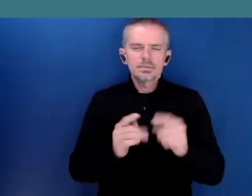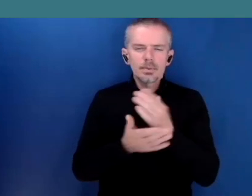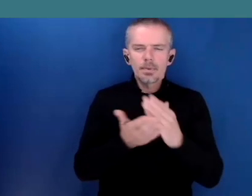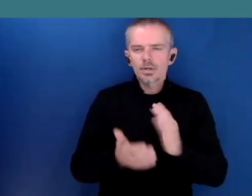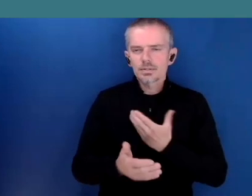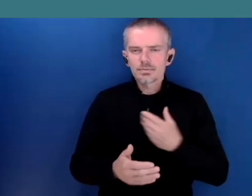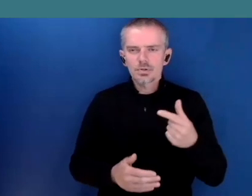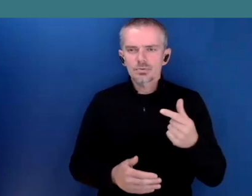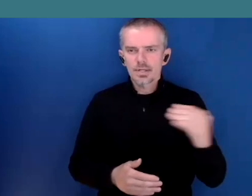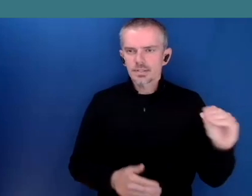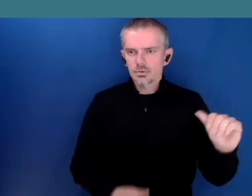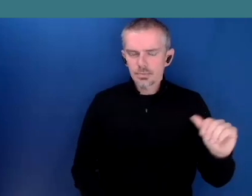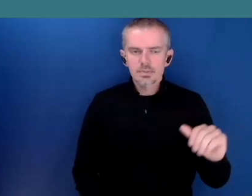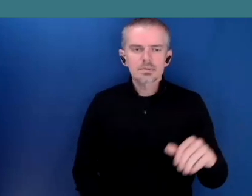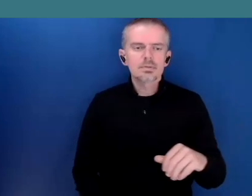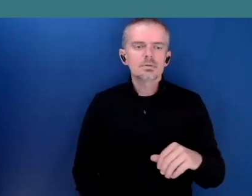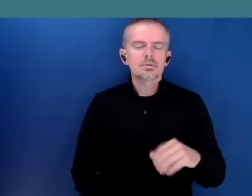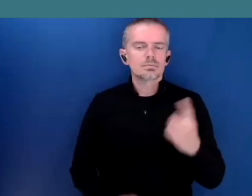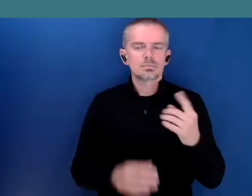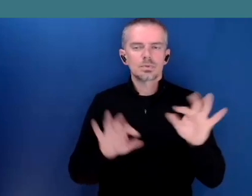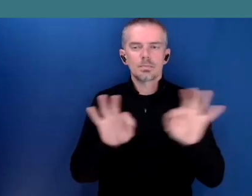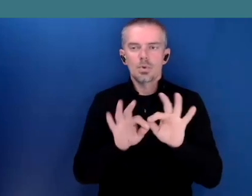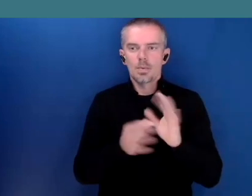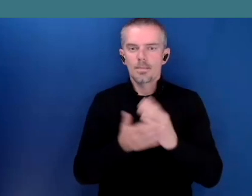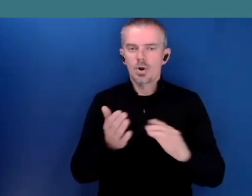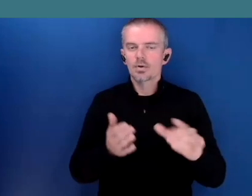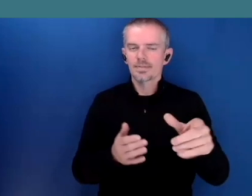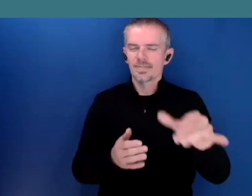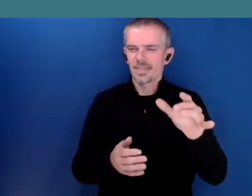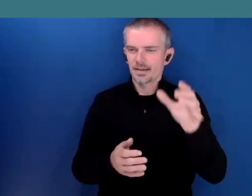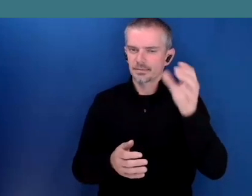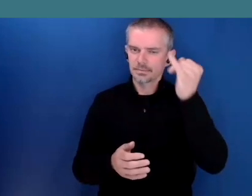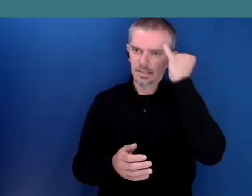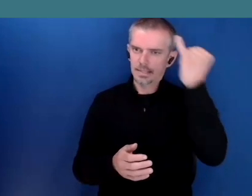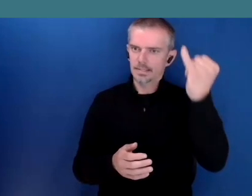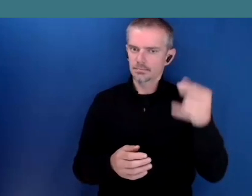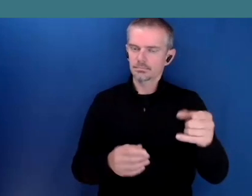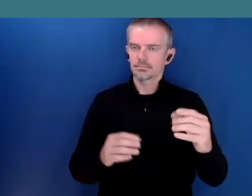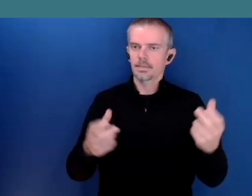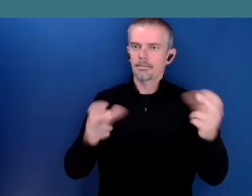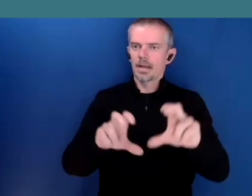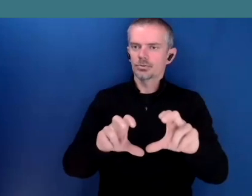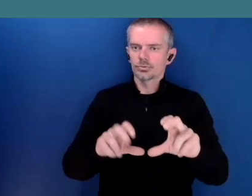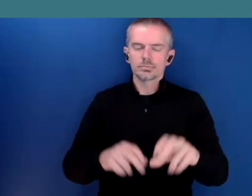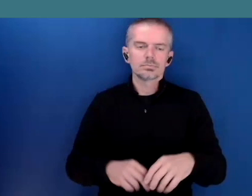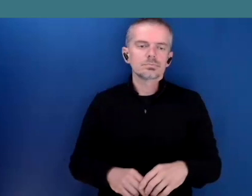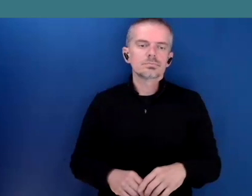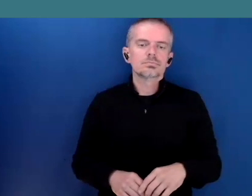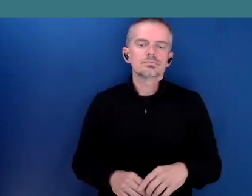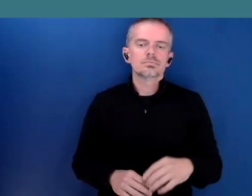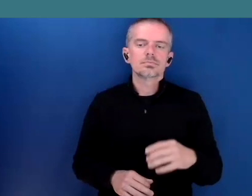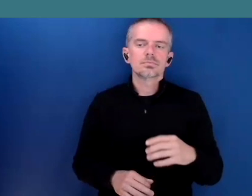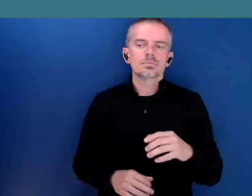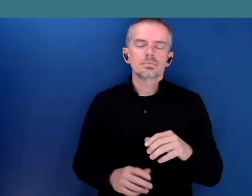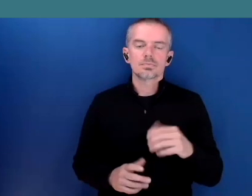and agreements. And a key element is this concept of match. And so another reason I'm presenting it